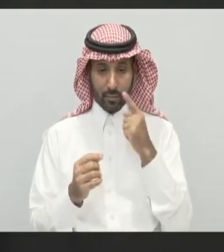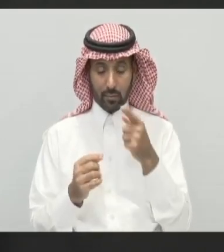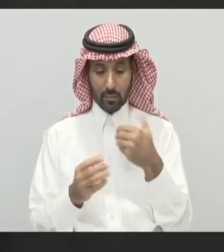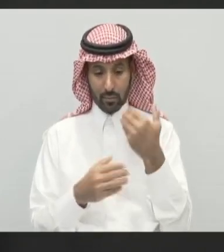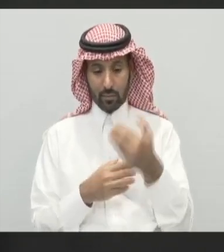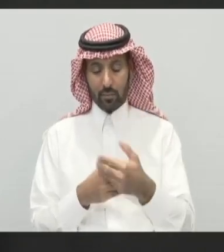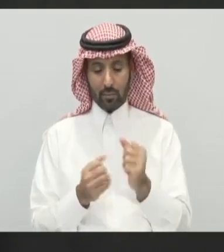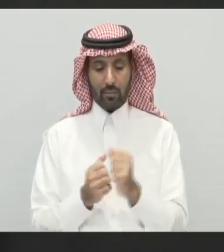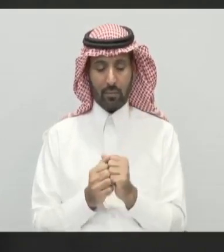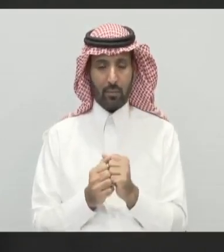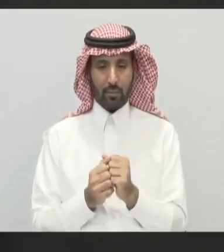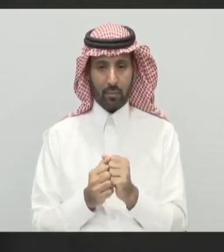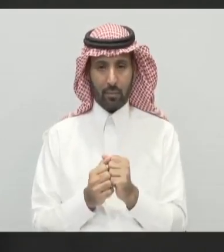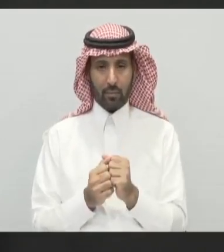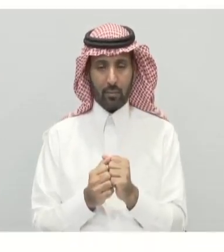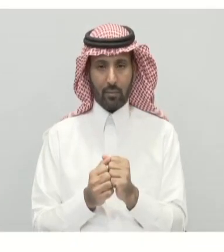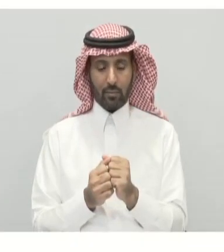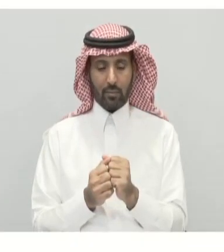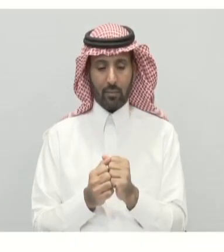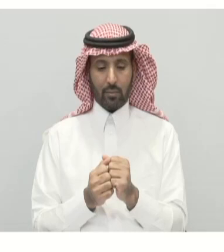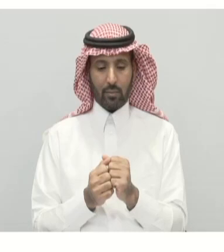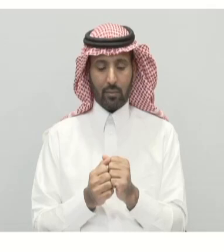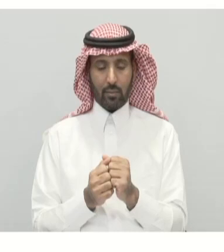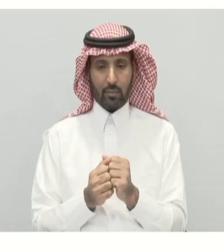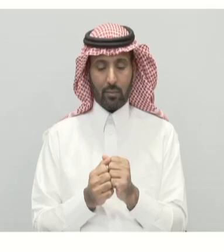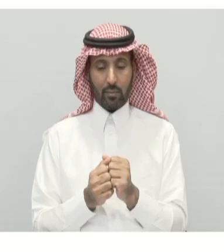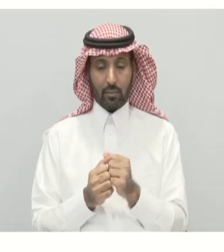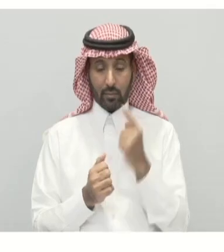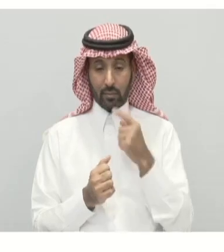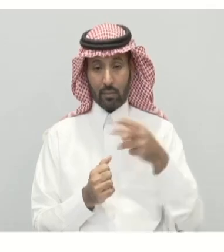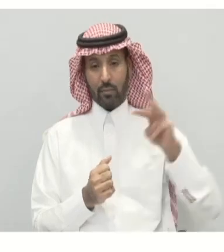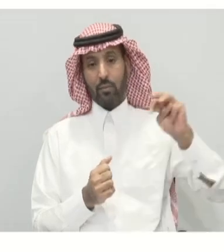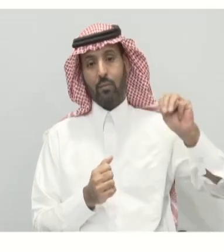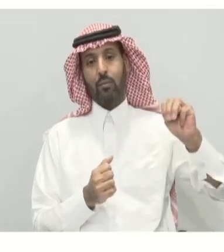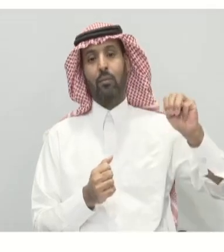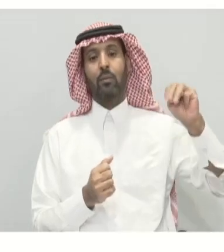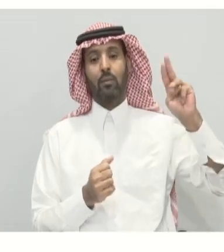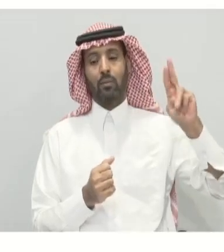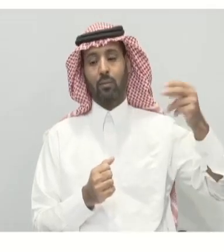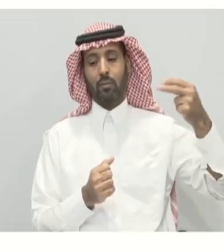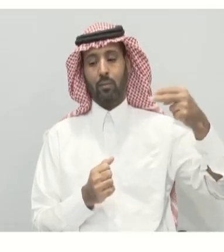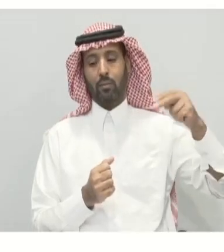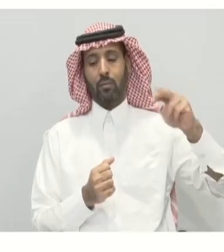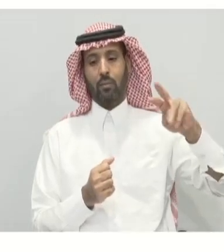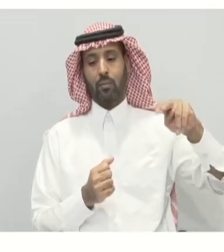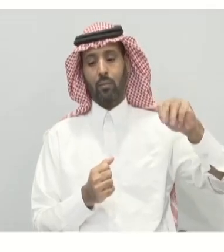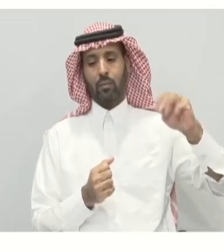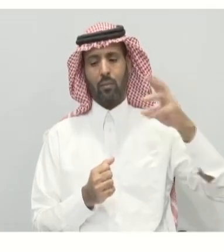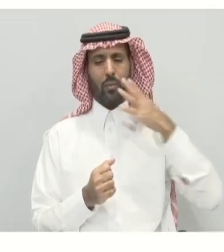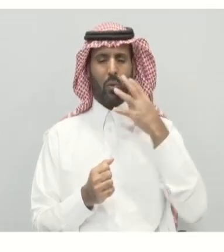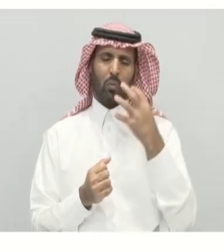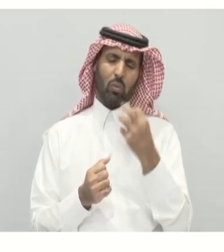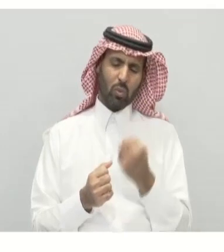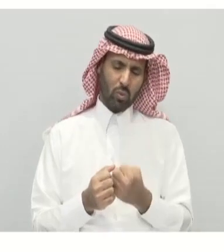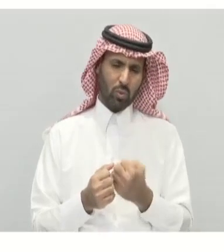informal, more like idiomatic expressions. Muhammad said that I am feeling down. What do we mean when we